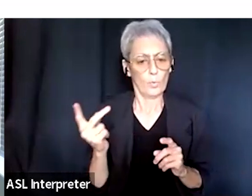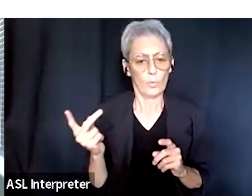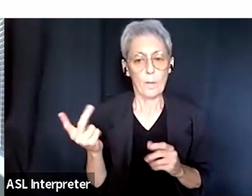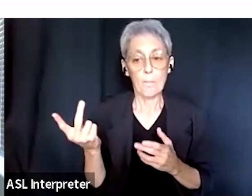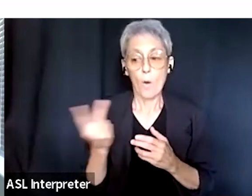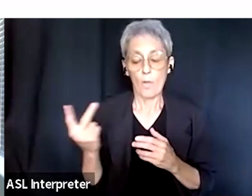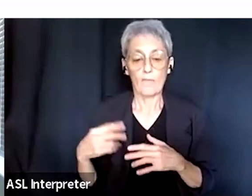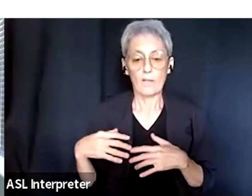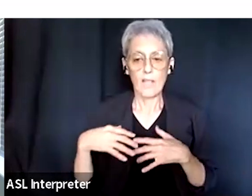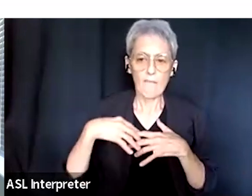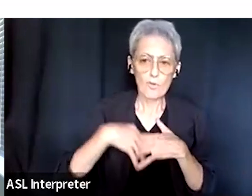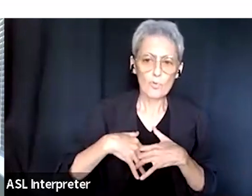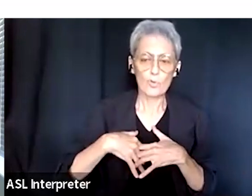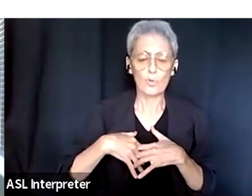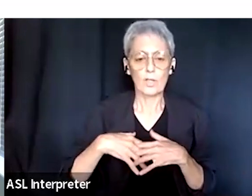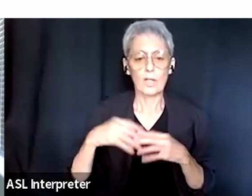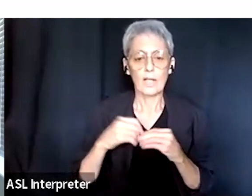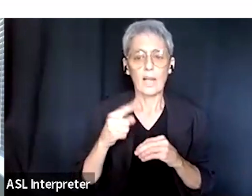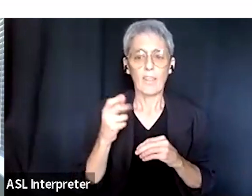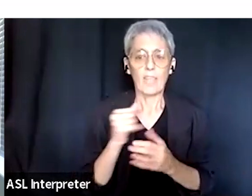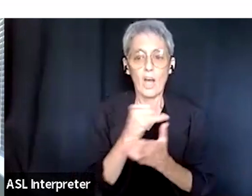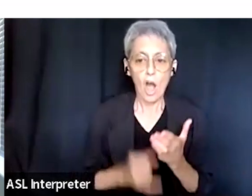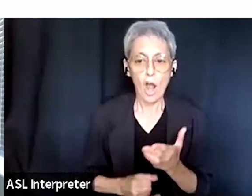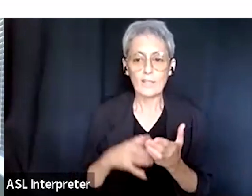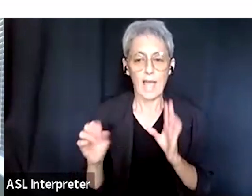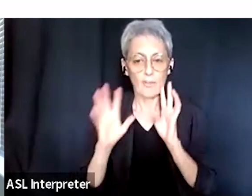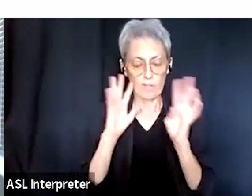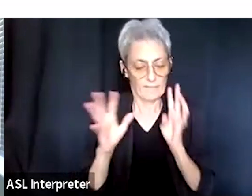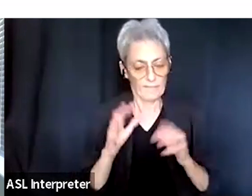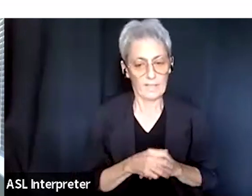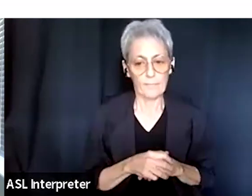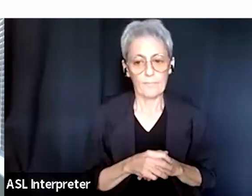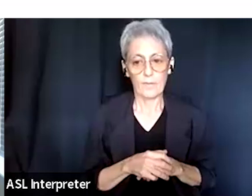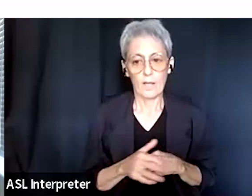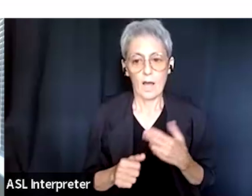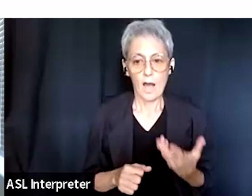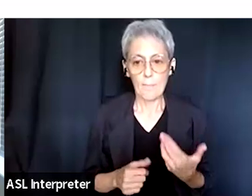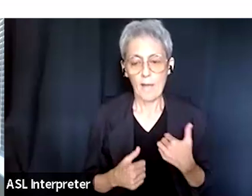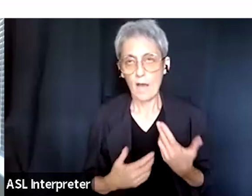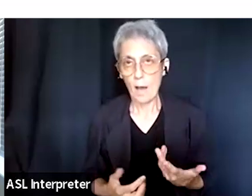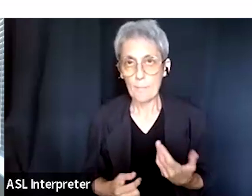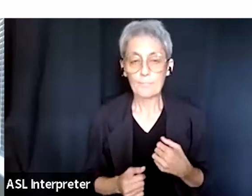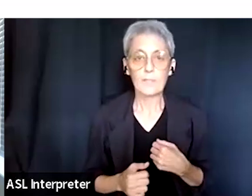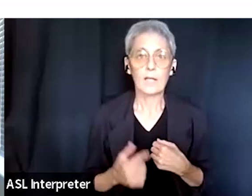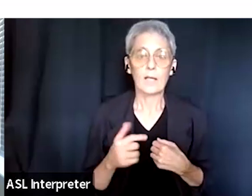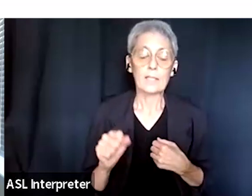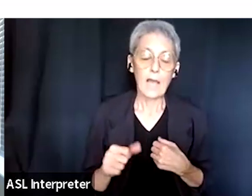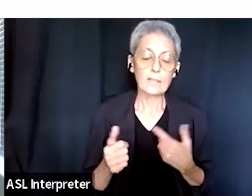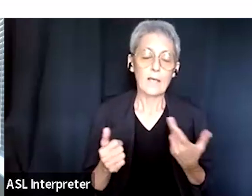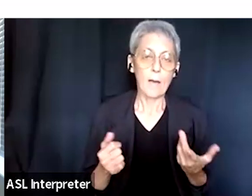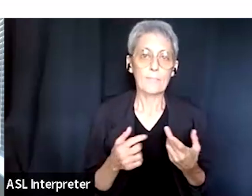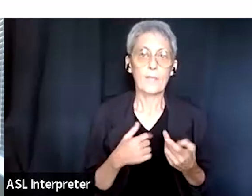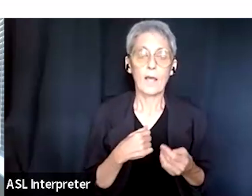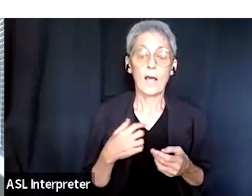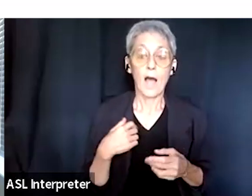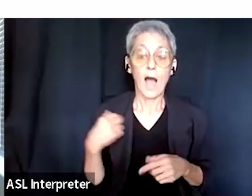and creativity. Now, having, yes, I have led and been part of teams who